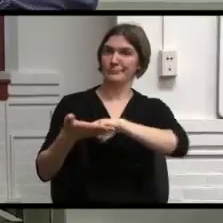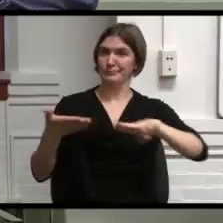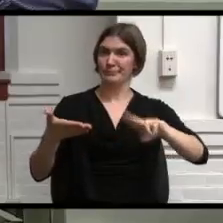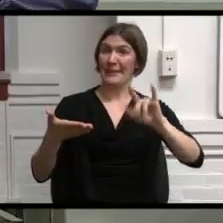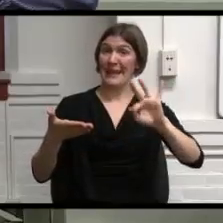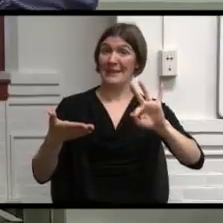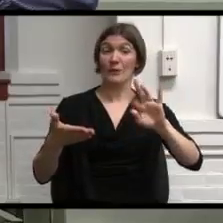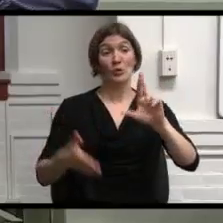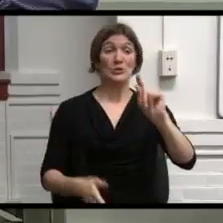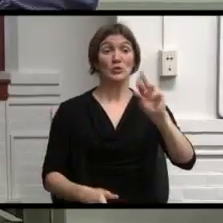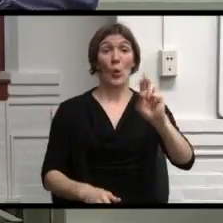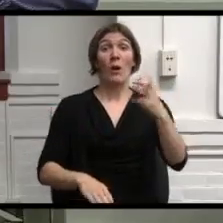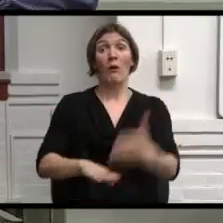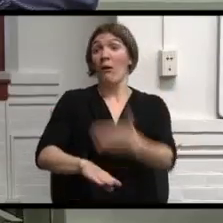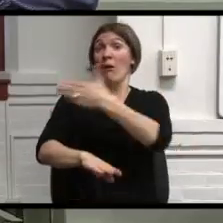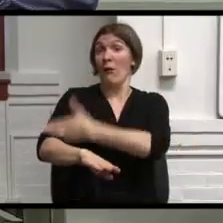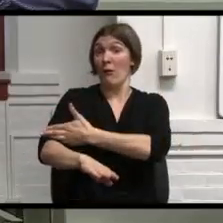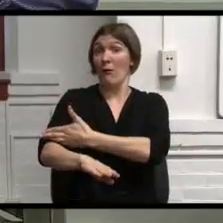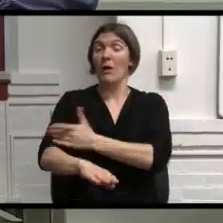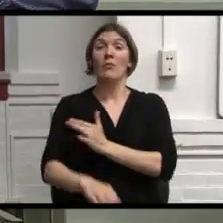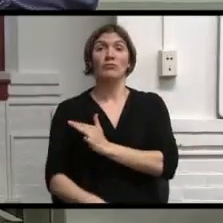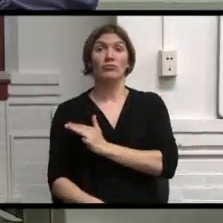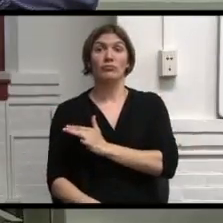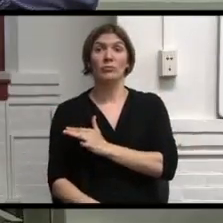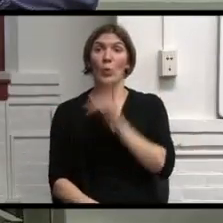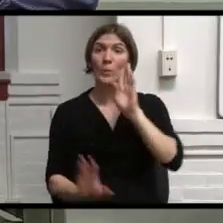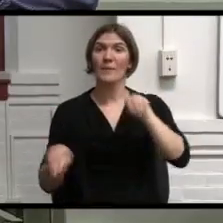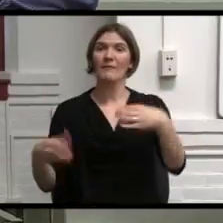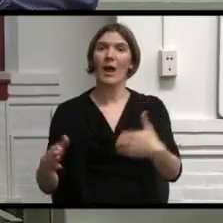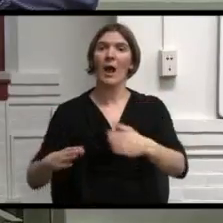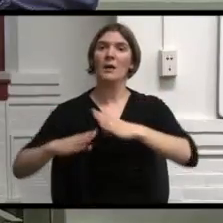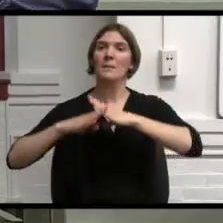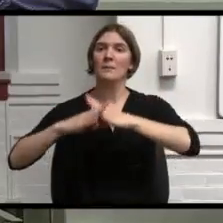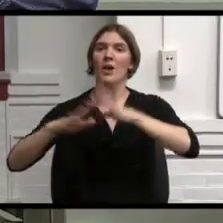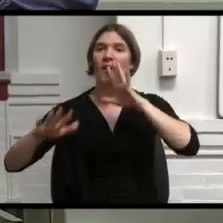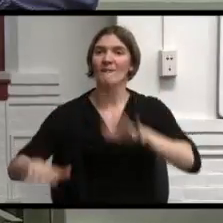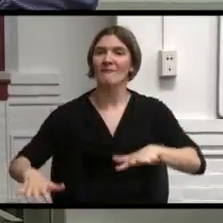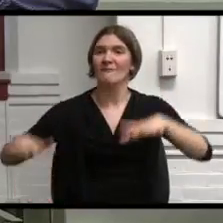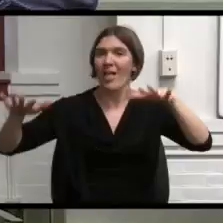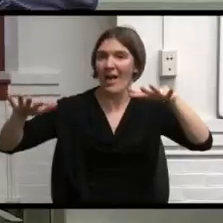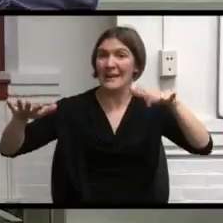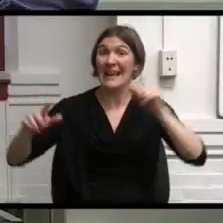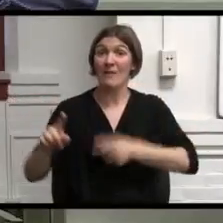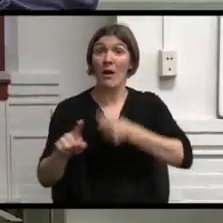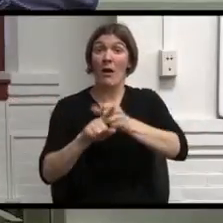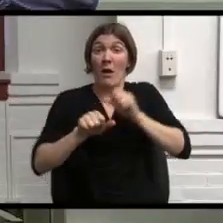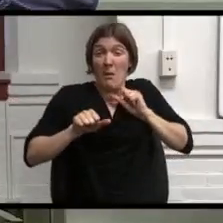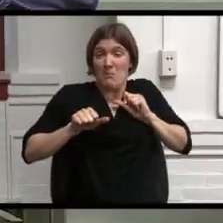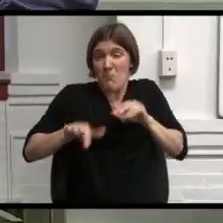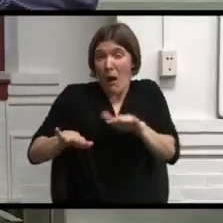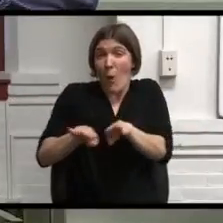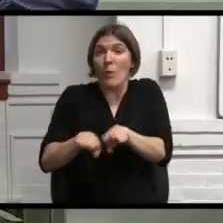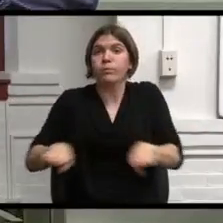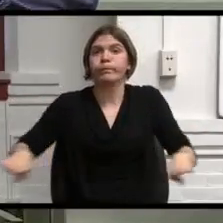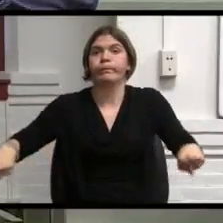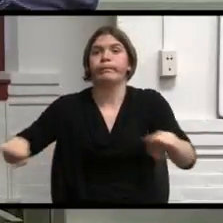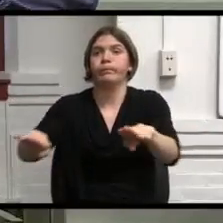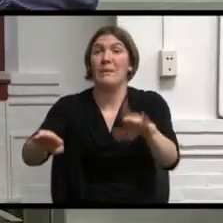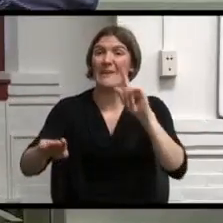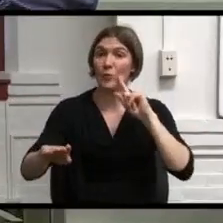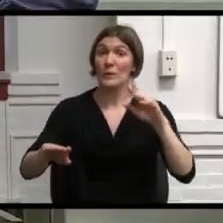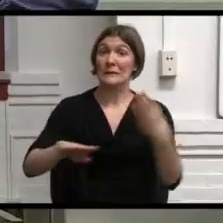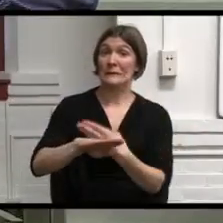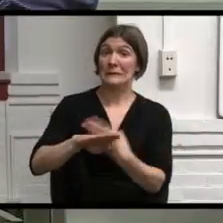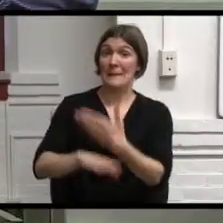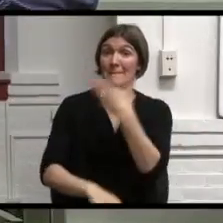restored, could provide important flood storage under flood conditions if the site was excavated,